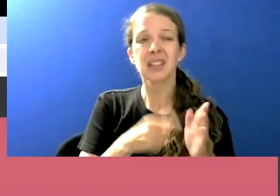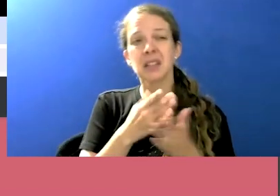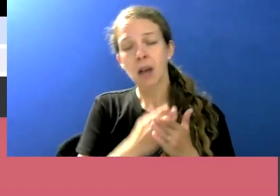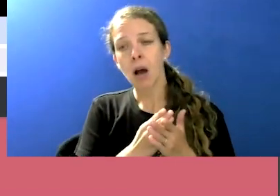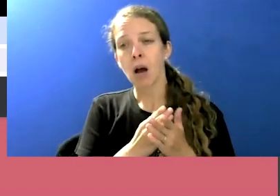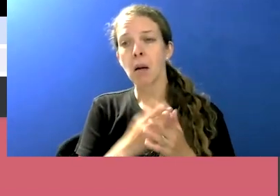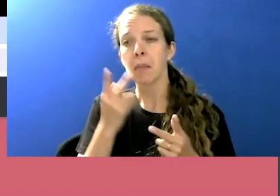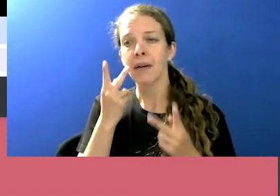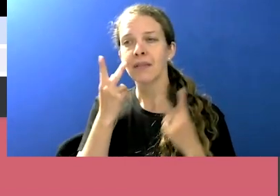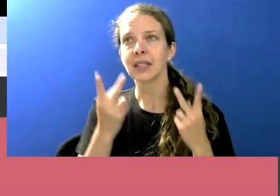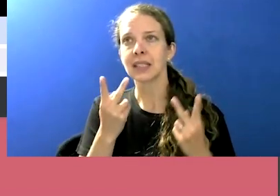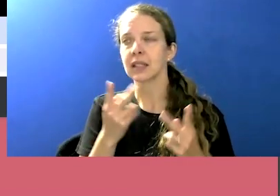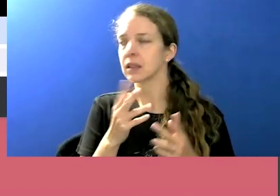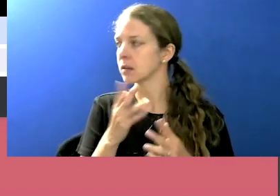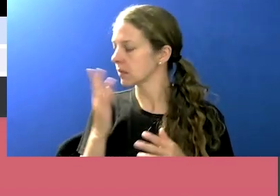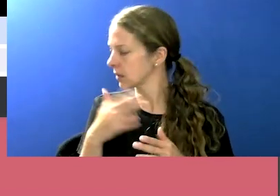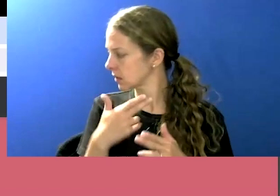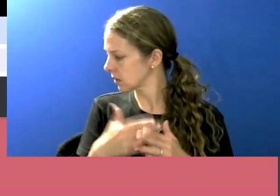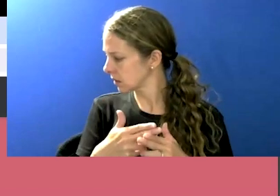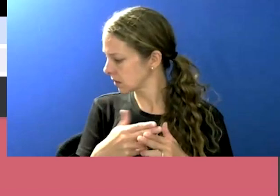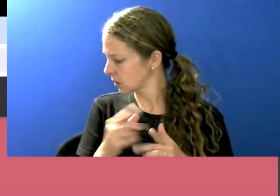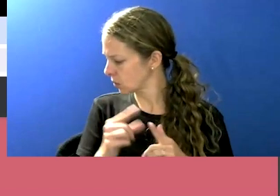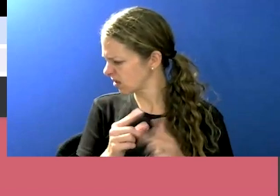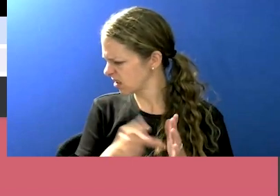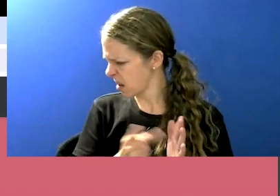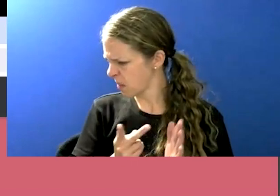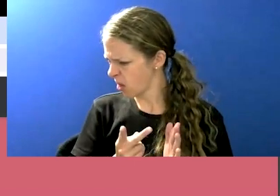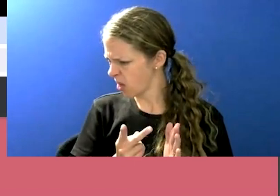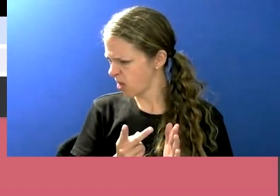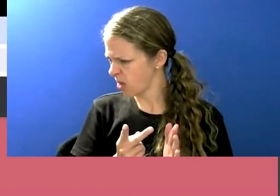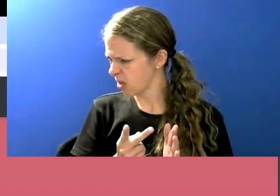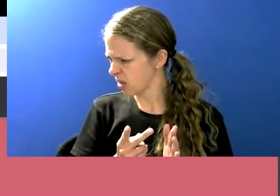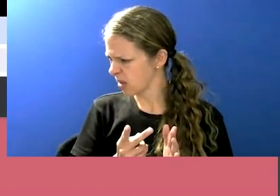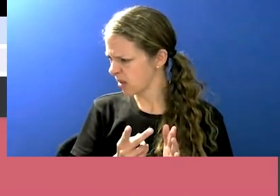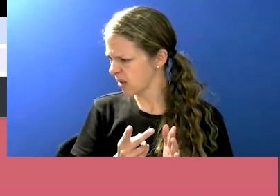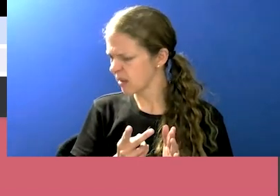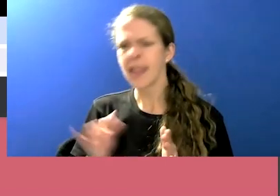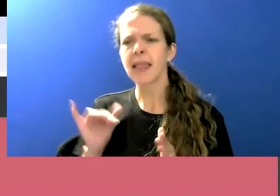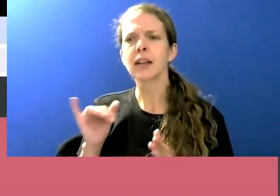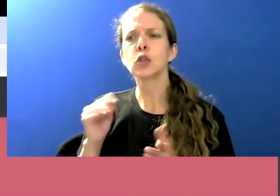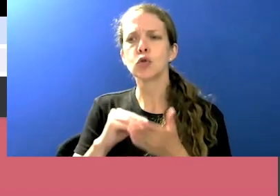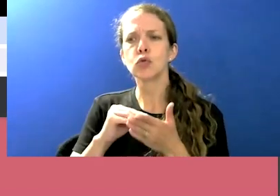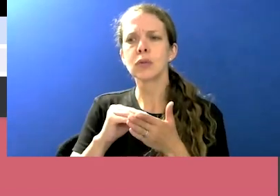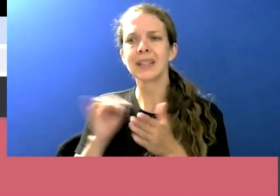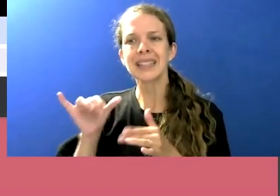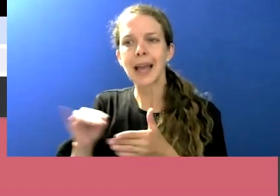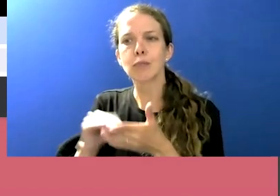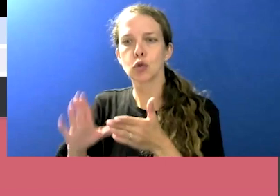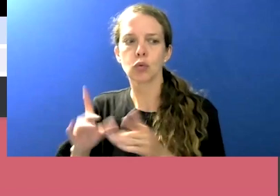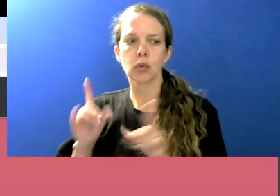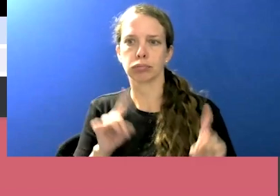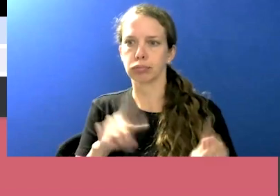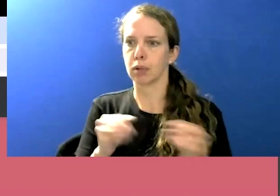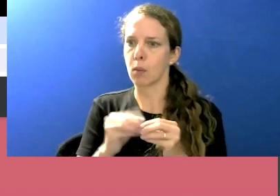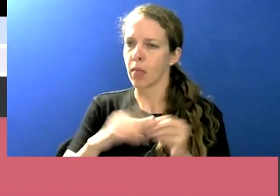were, what is it called? Double? No, not double, like more than, the students were visiting the Dream Center more than